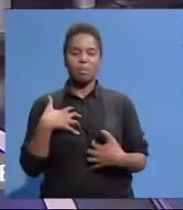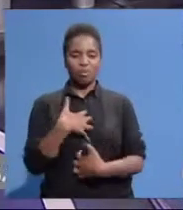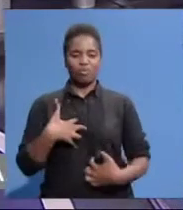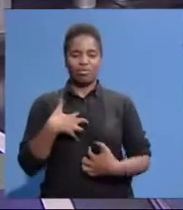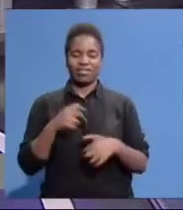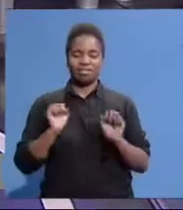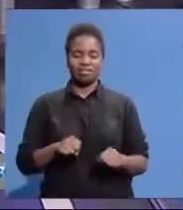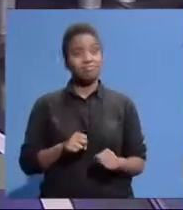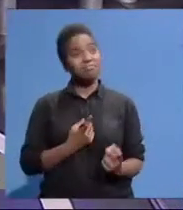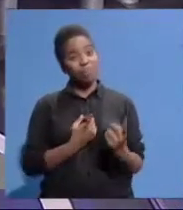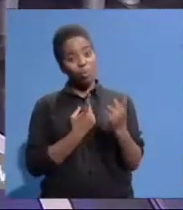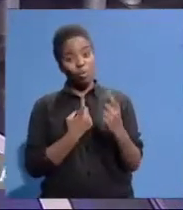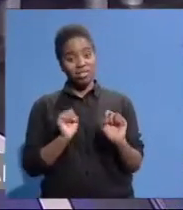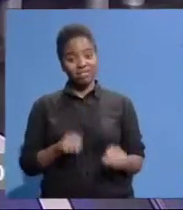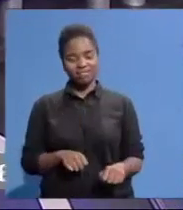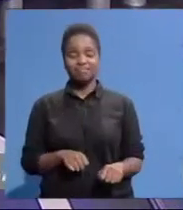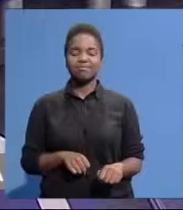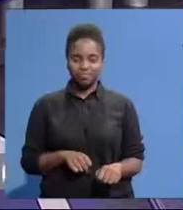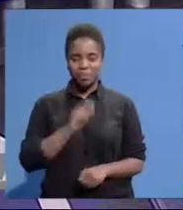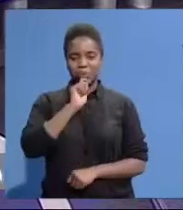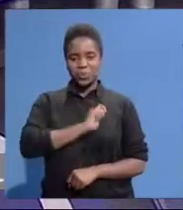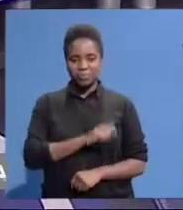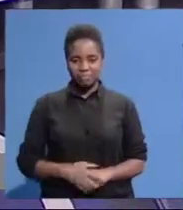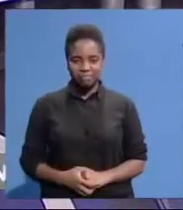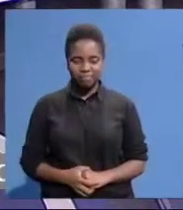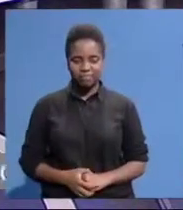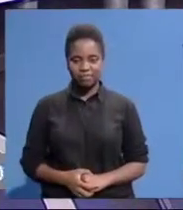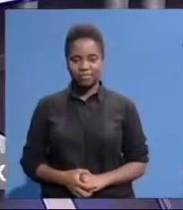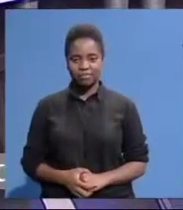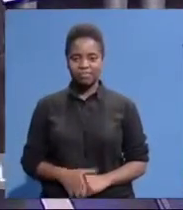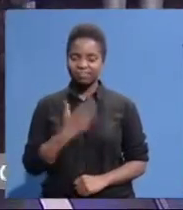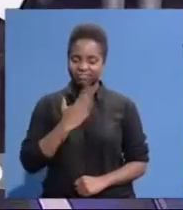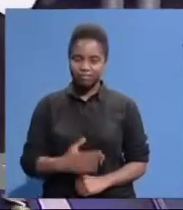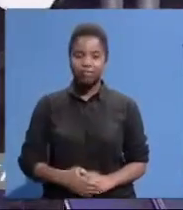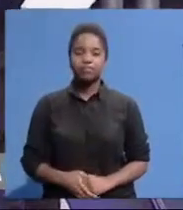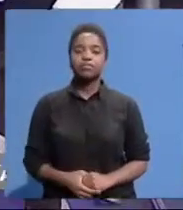So Calling it is. You're going to be sharing that with us now. That's right. Thank you. Thank you.